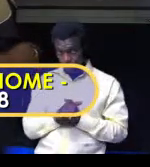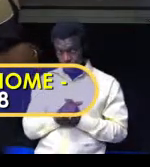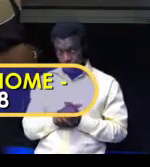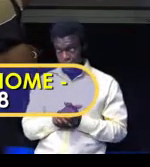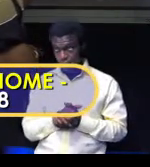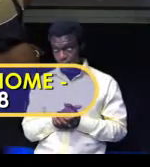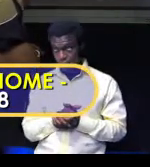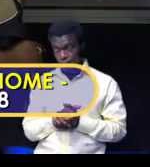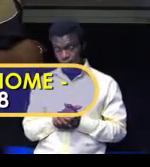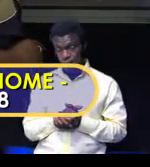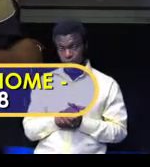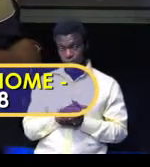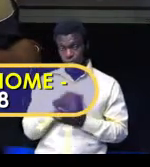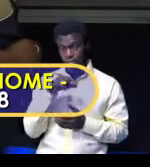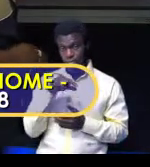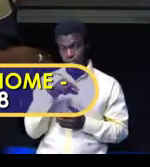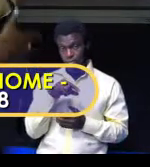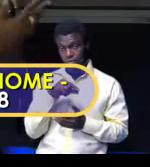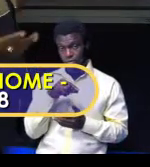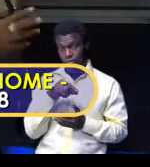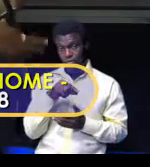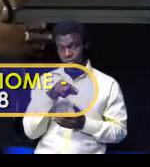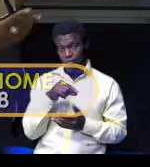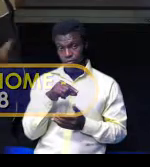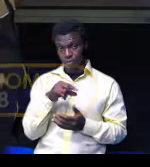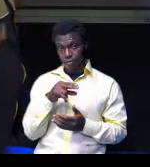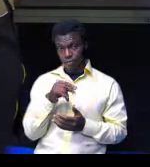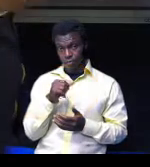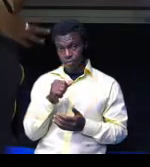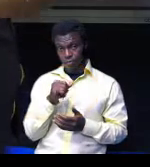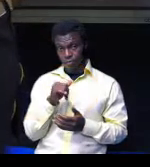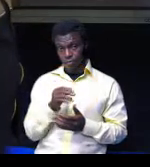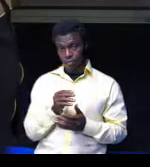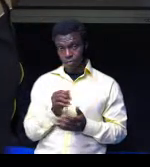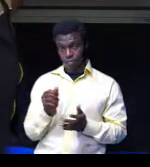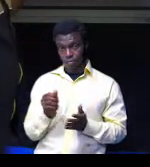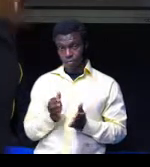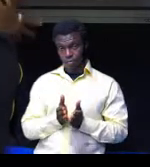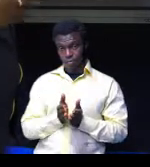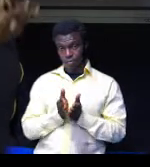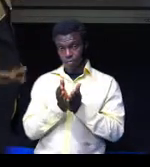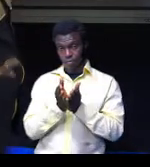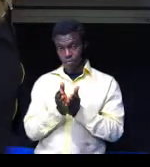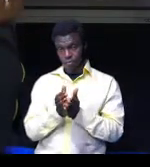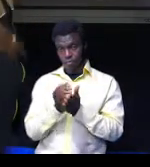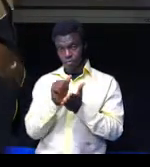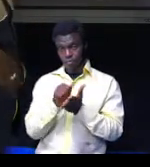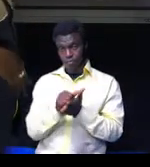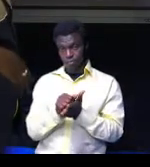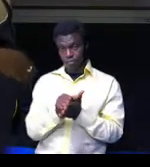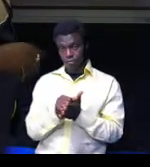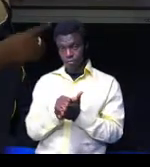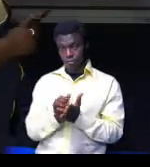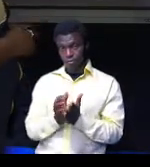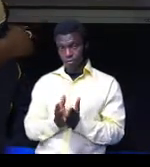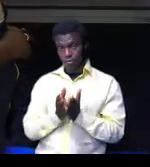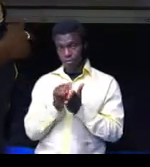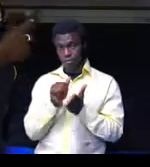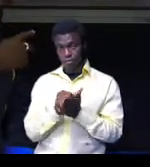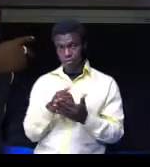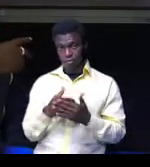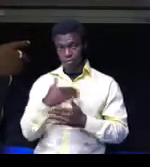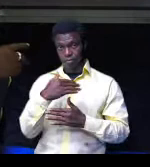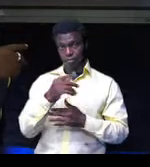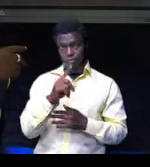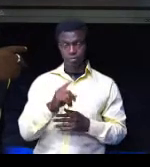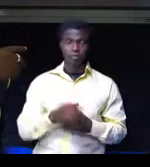Key. Key. That thing that you use that we use in loading and unloading in ships. Yes, key.